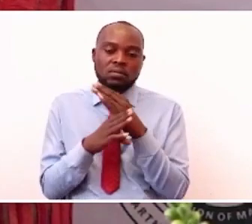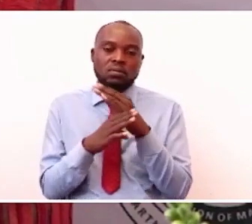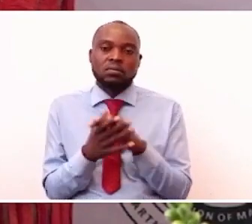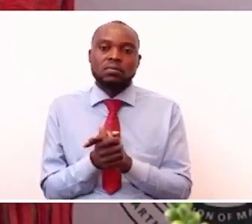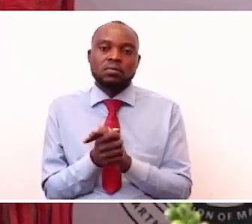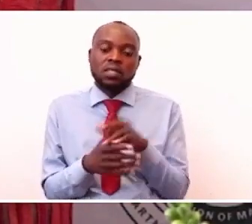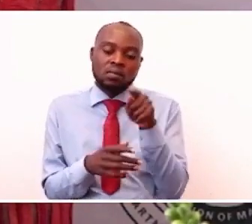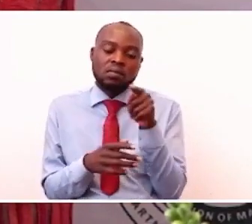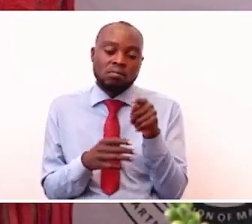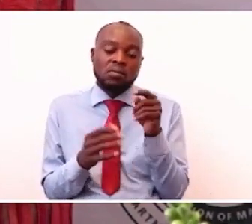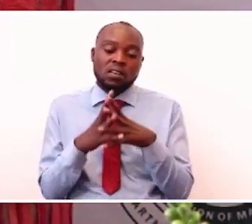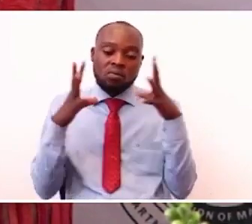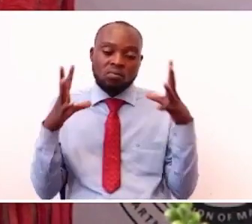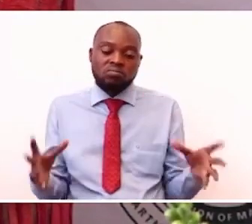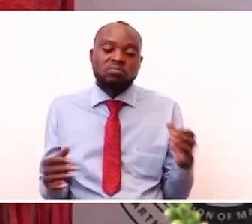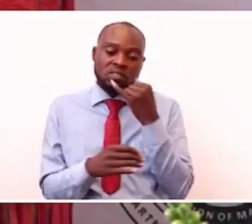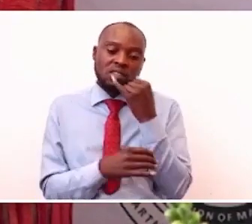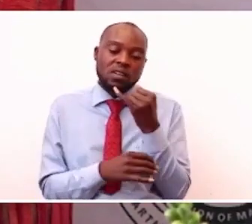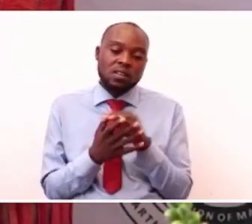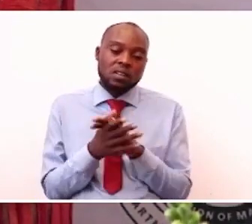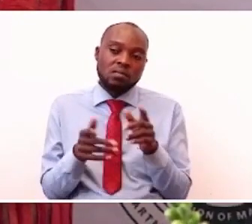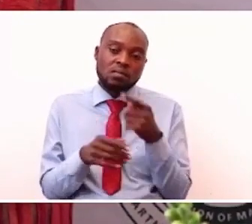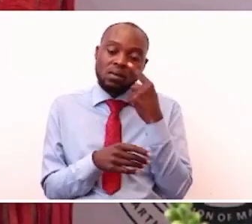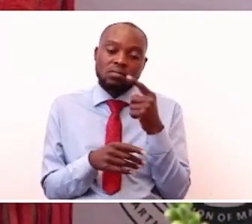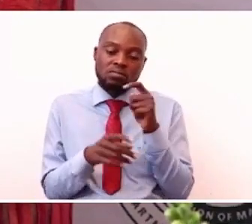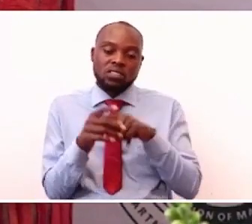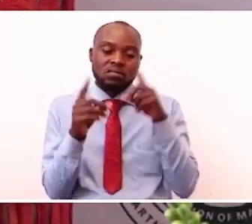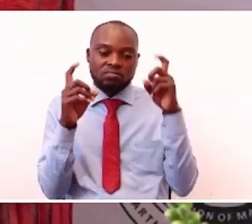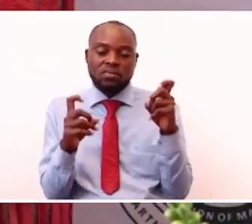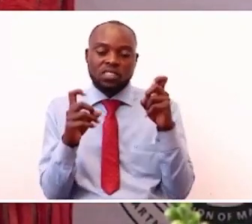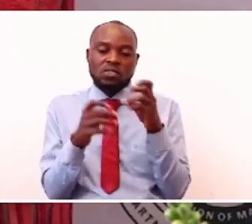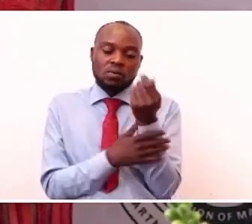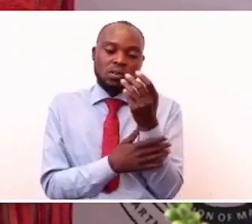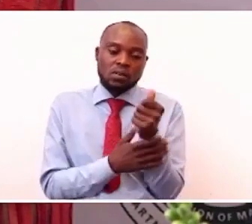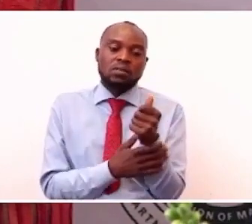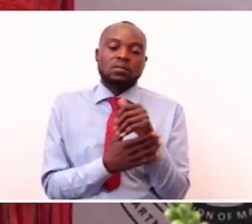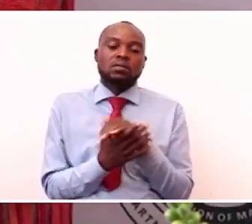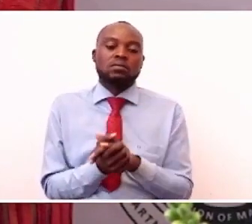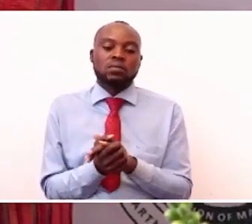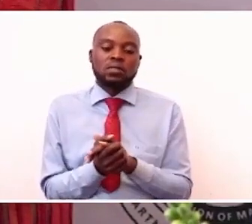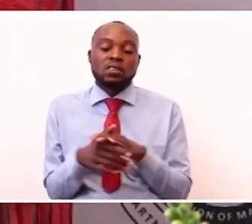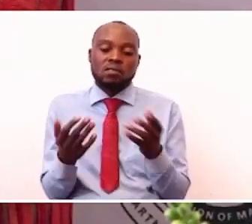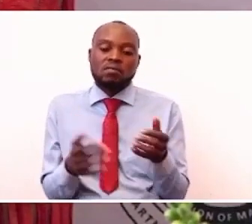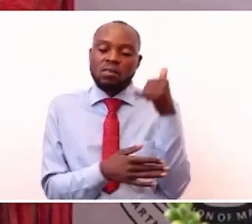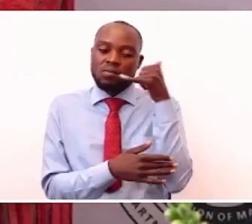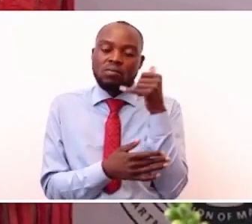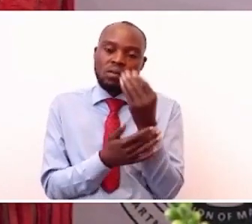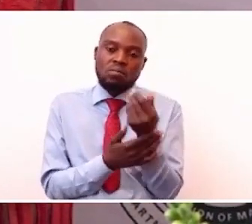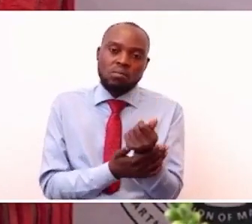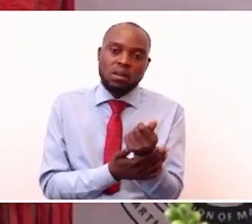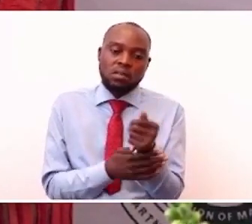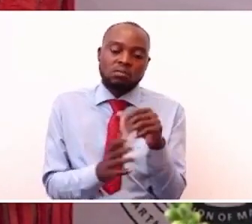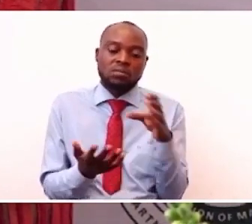that is one of the major issues with regard to digital currencies and even mobile money, which is